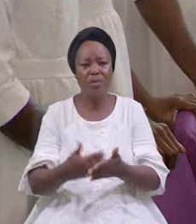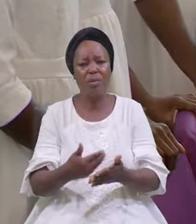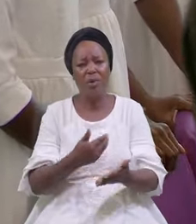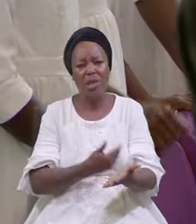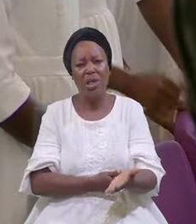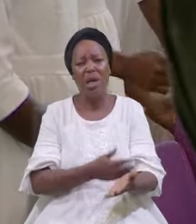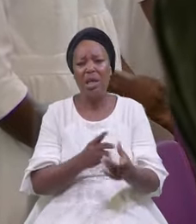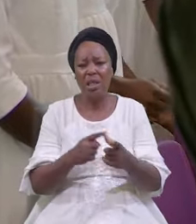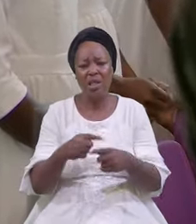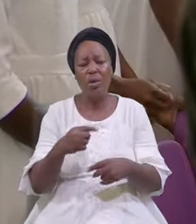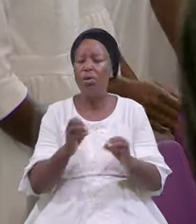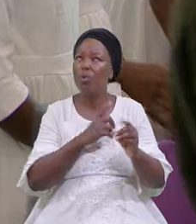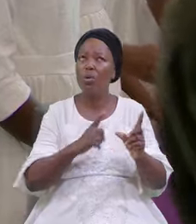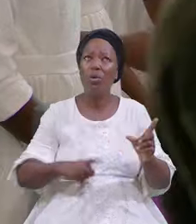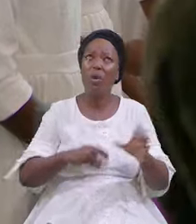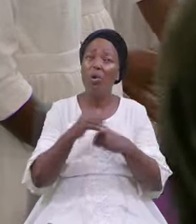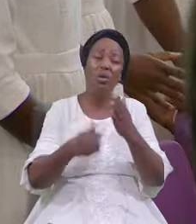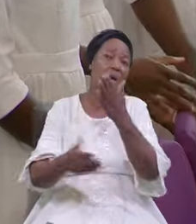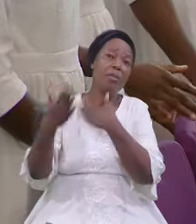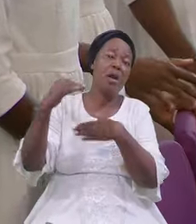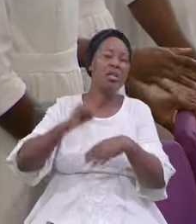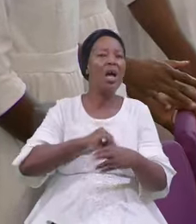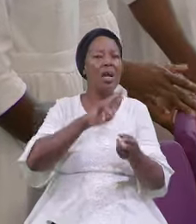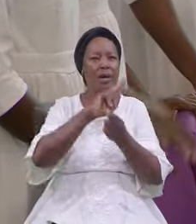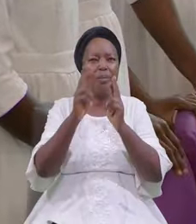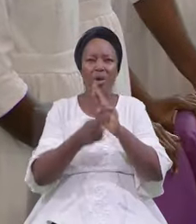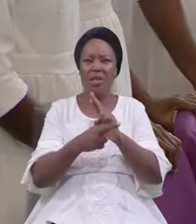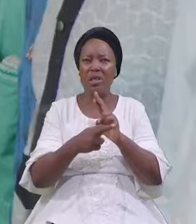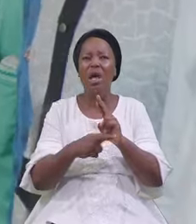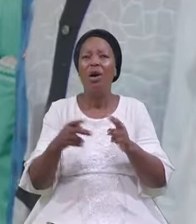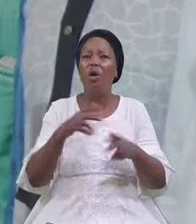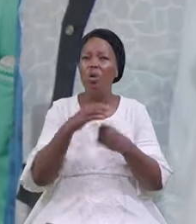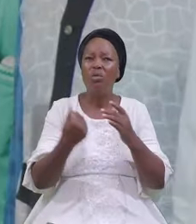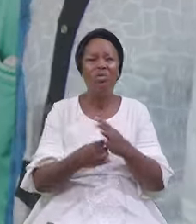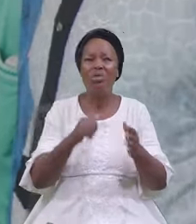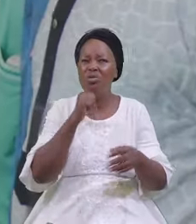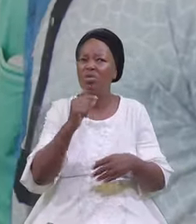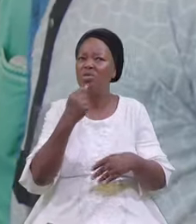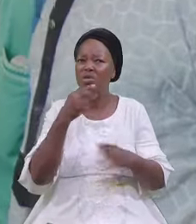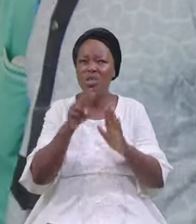all the past I repent of. All the shallowness of the past,